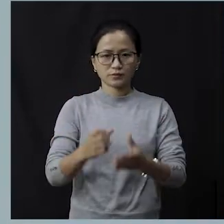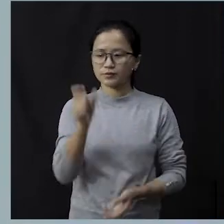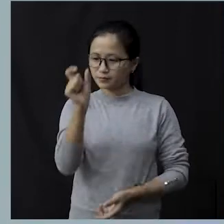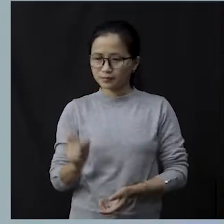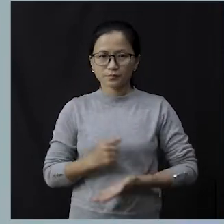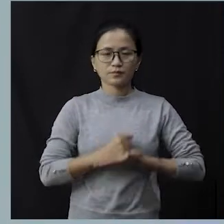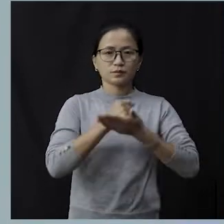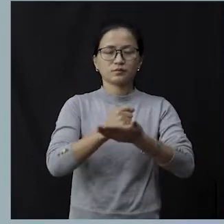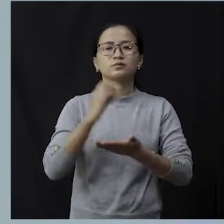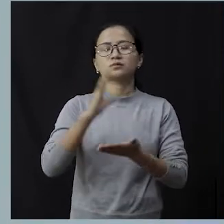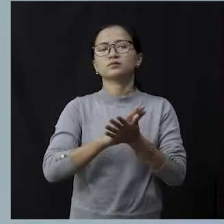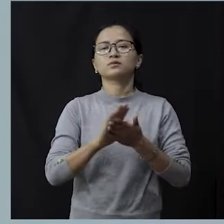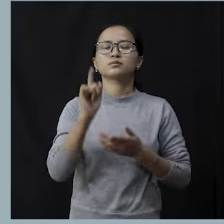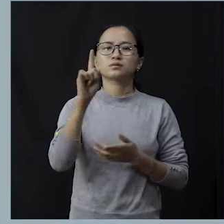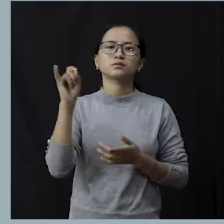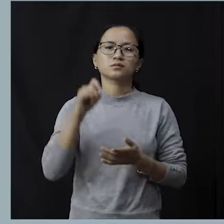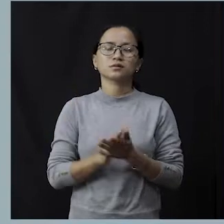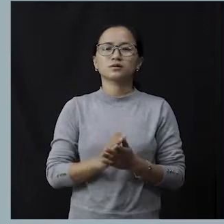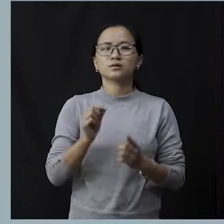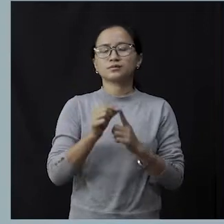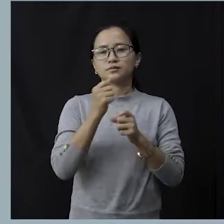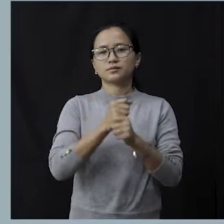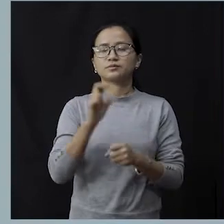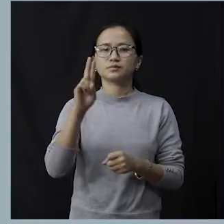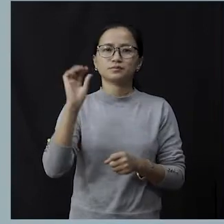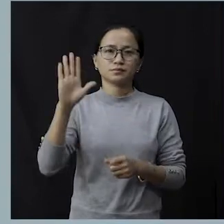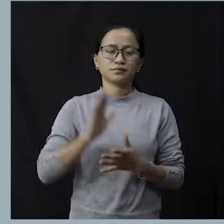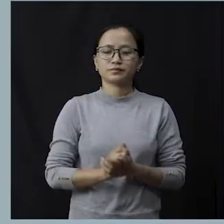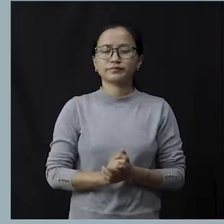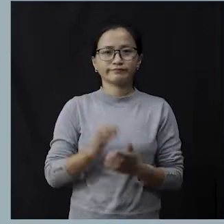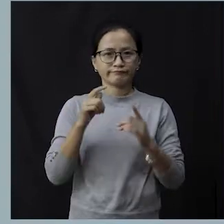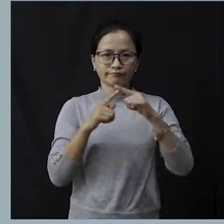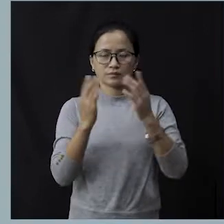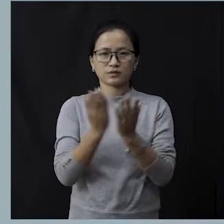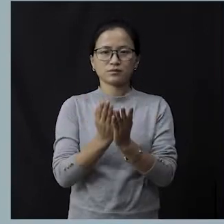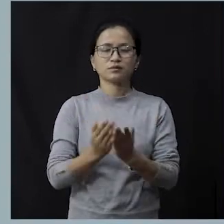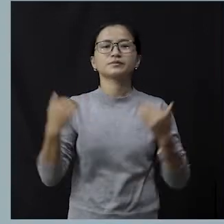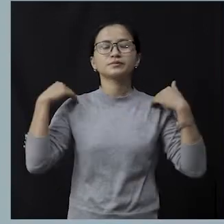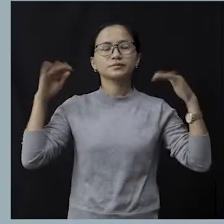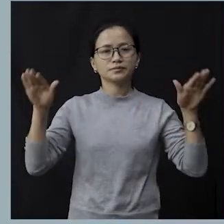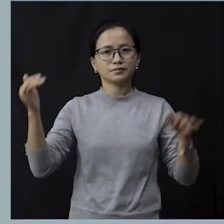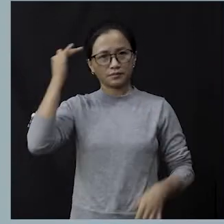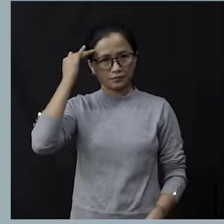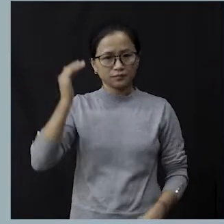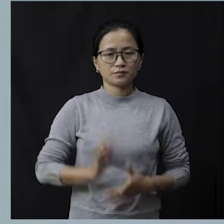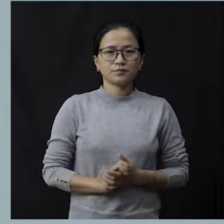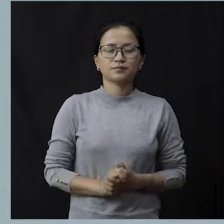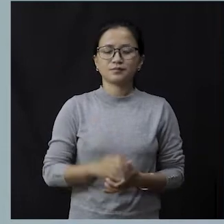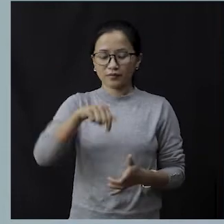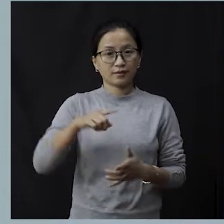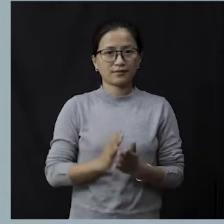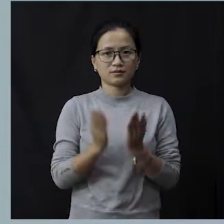It is on chapter 16, page number 25 in your textbook, Wings of Knowledge. So in